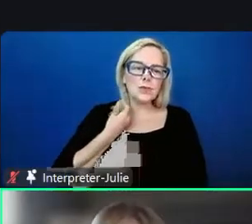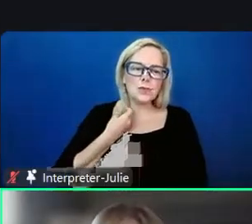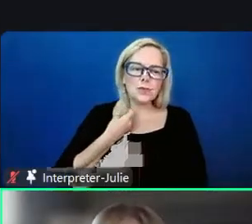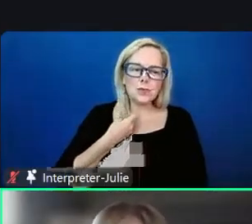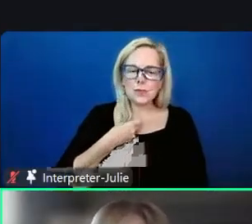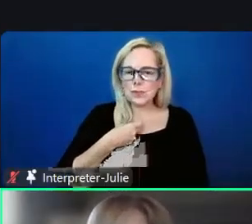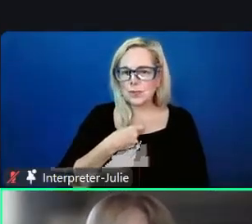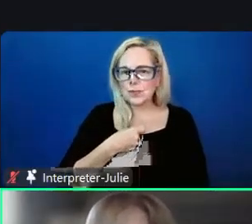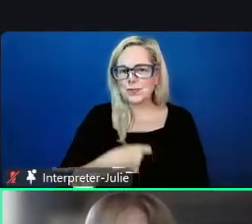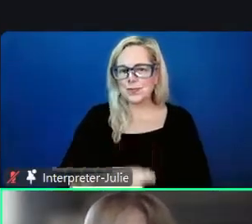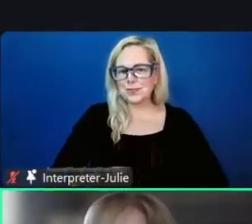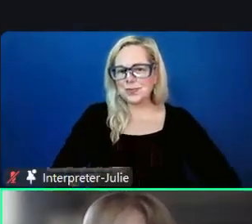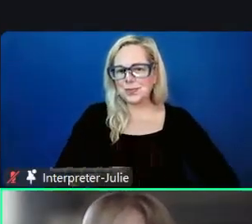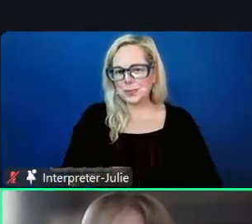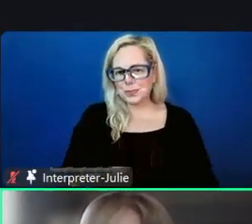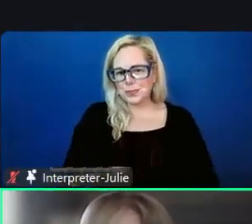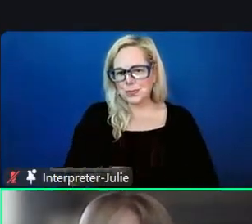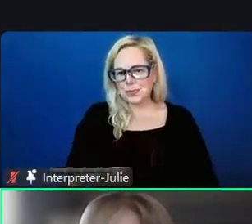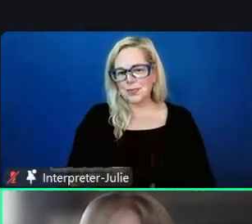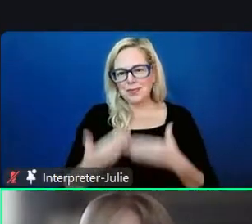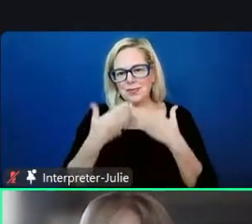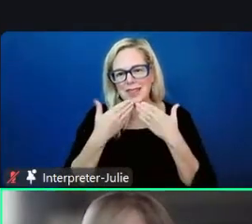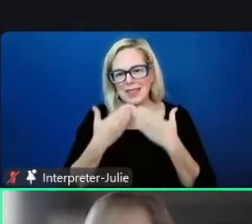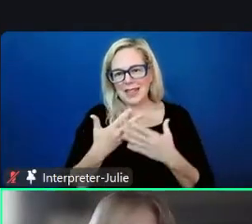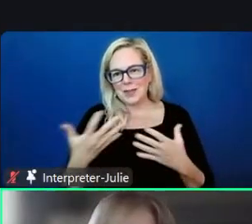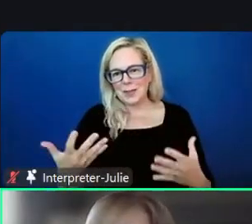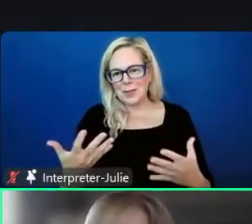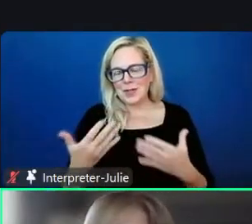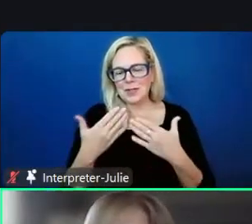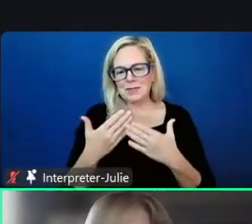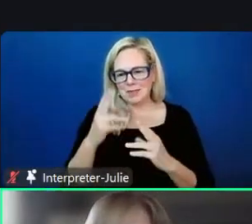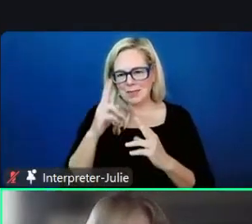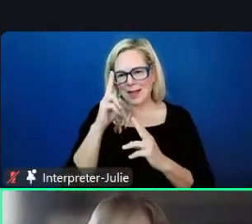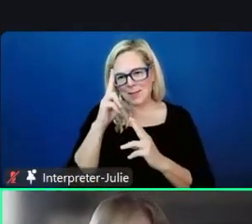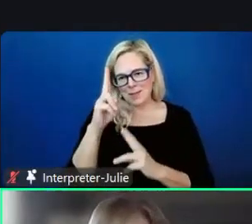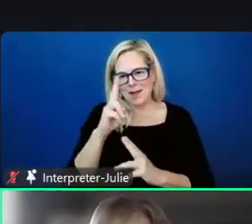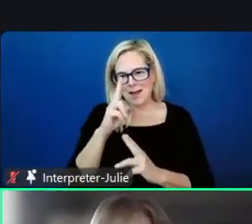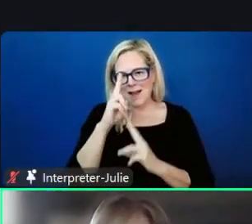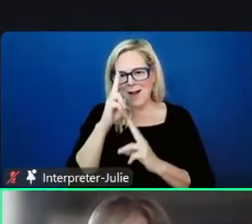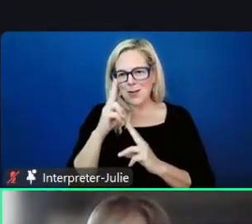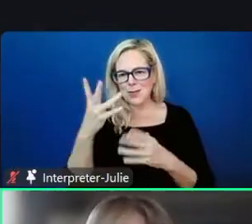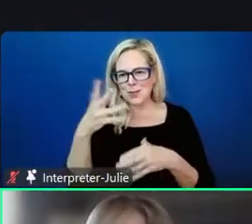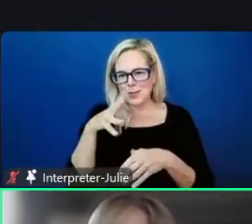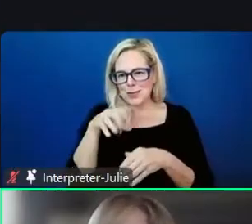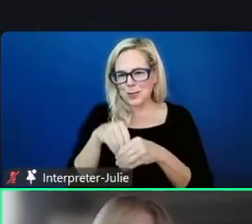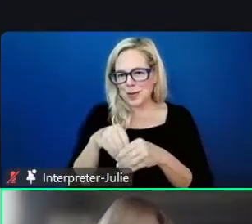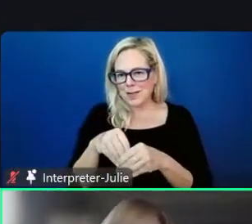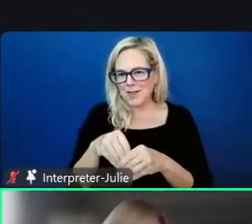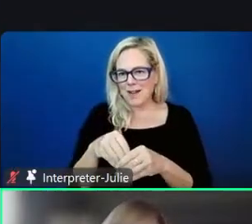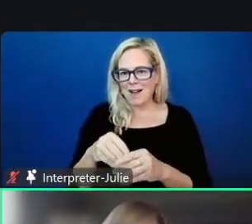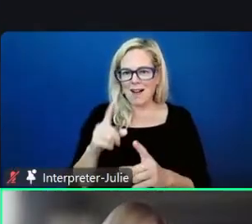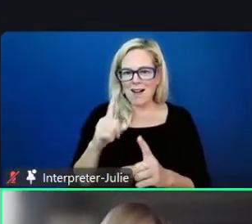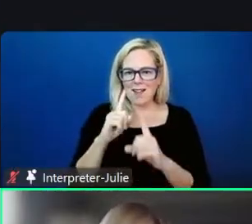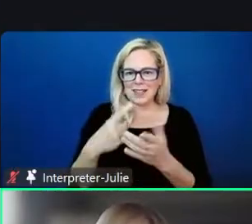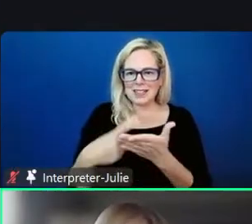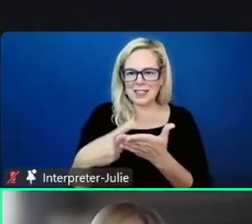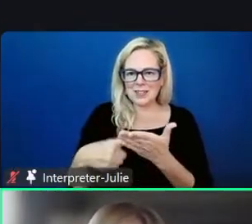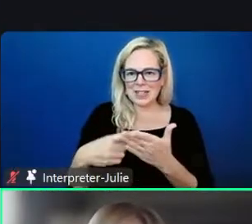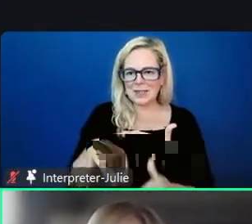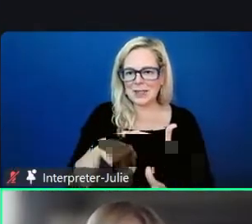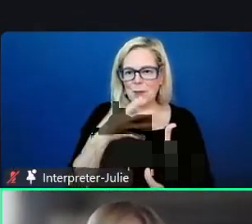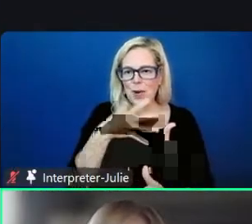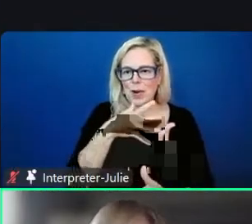Okay, thank you very much. I really am very honored to be part of this conversation today. I am a white woman in